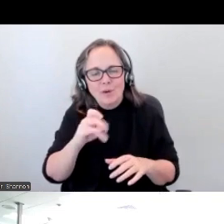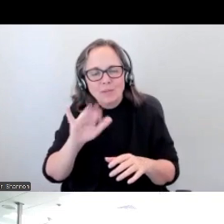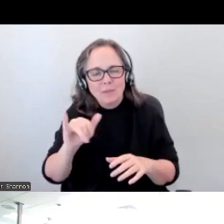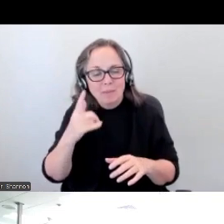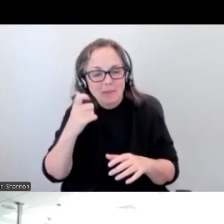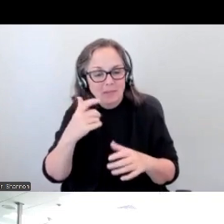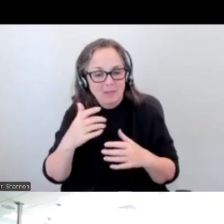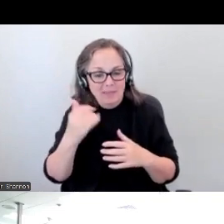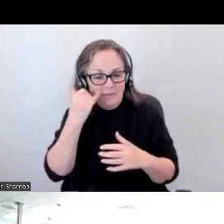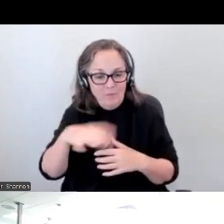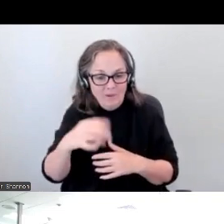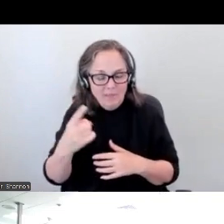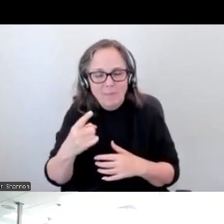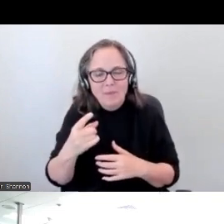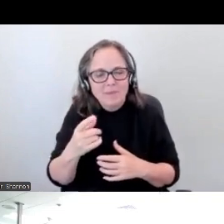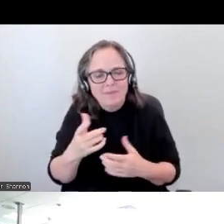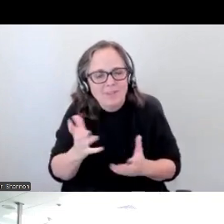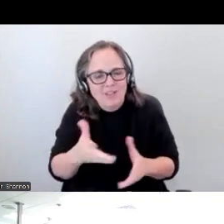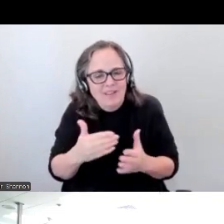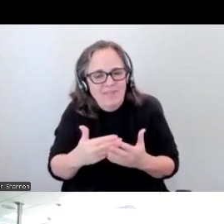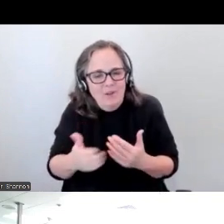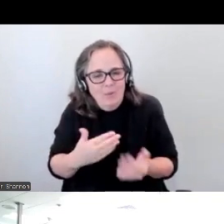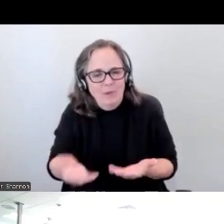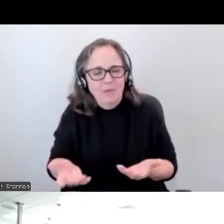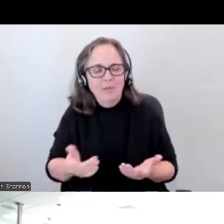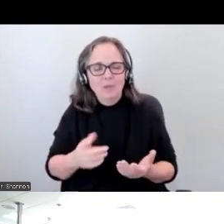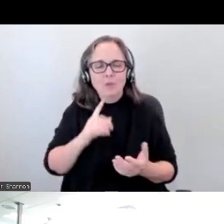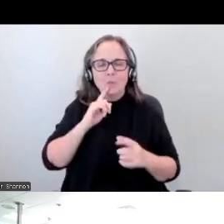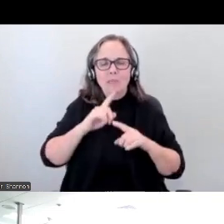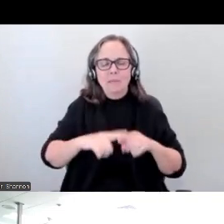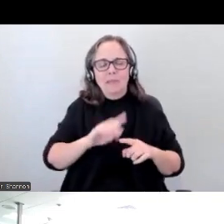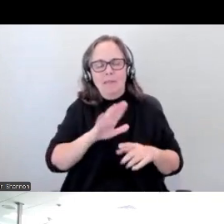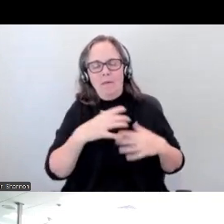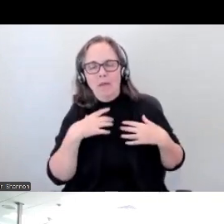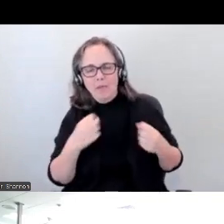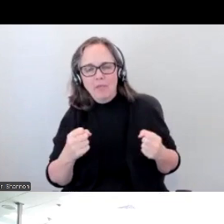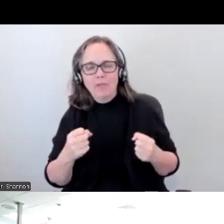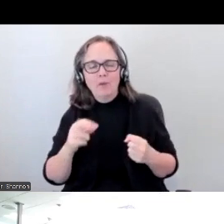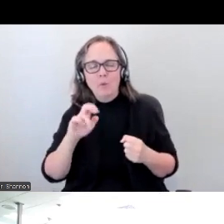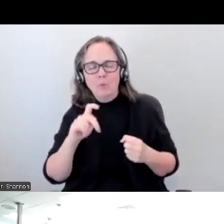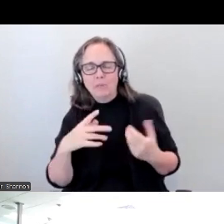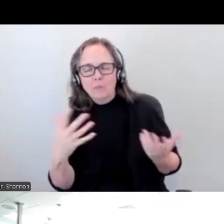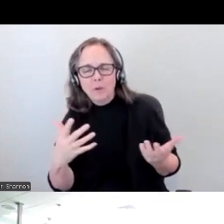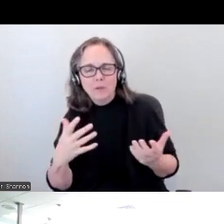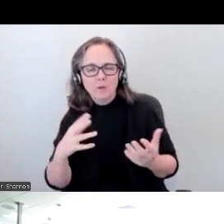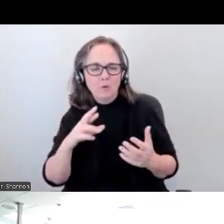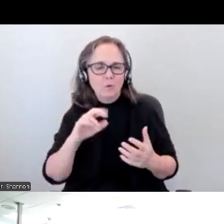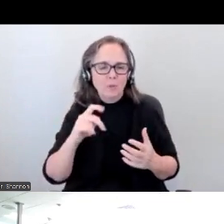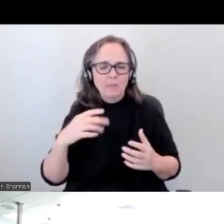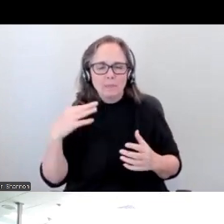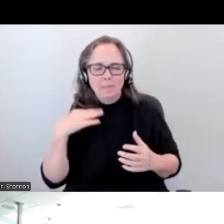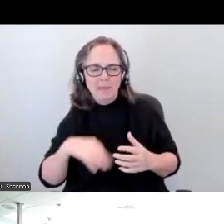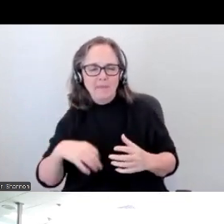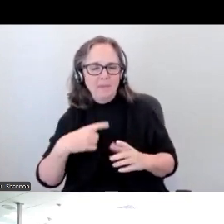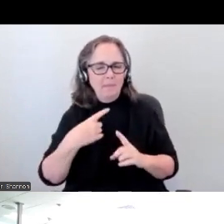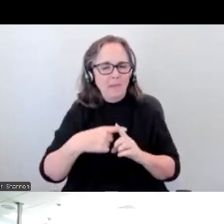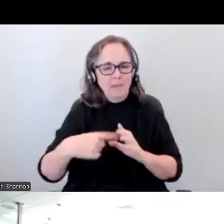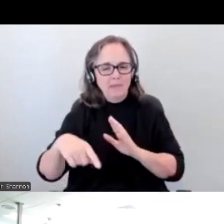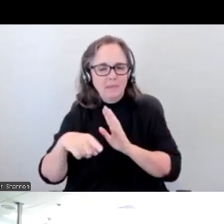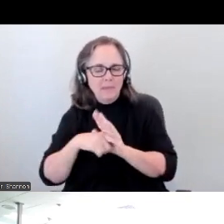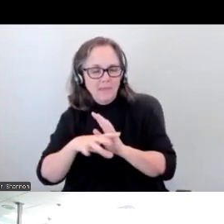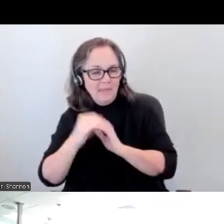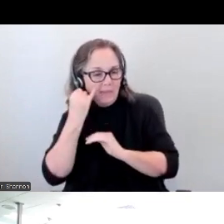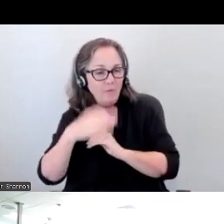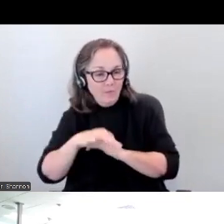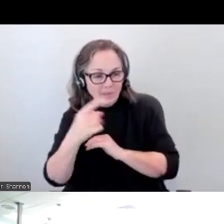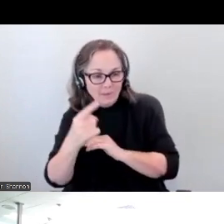probably not going to do anything about it. So it depends on how healthy the patient is and what are the risks and benefits of if you do find something, what are you going to